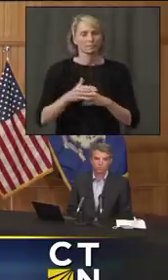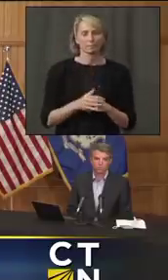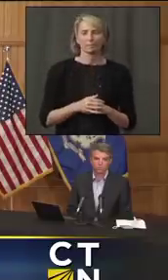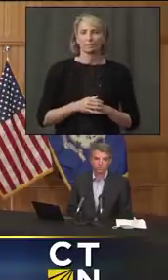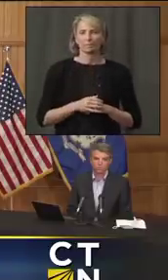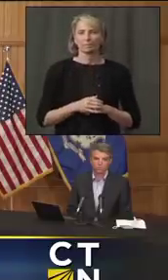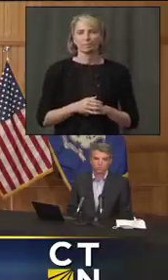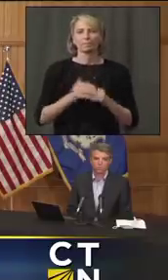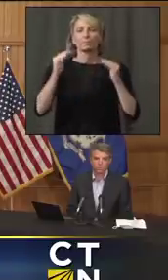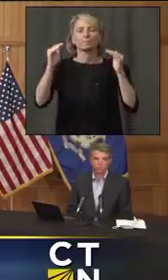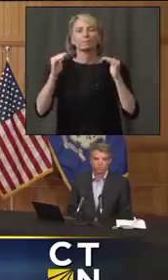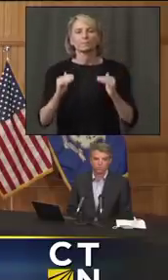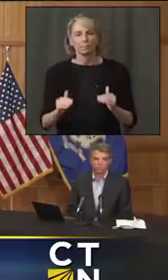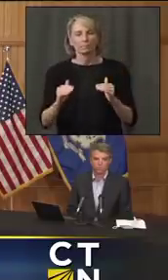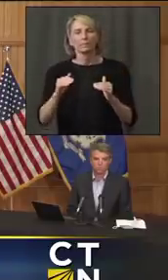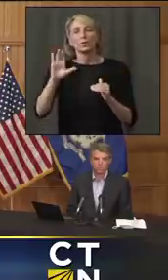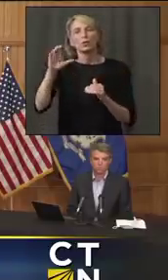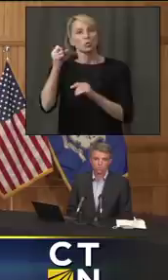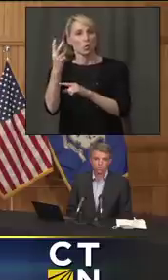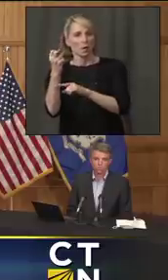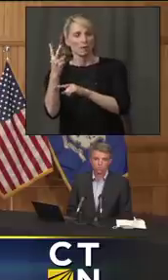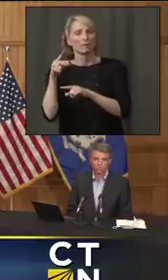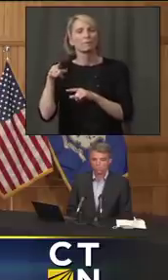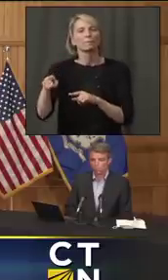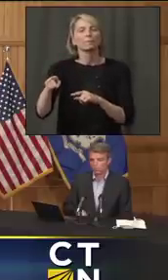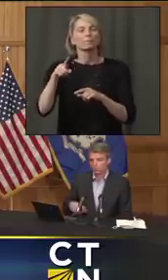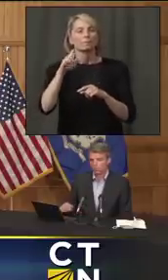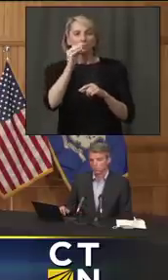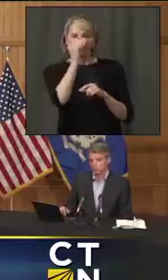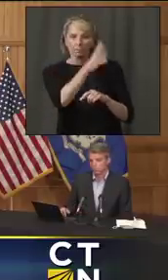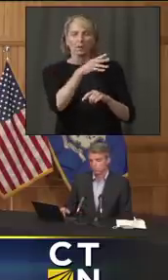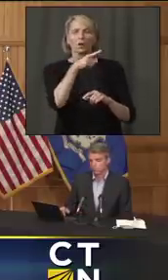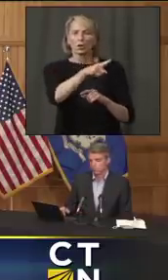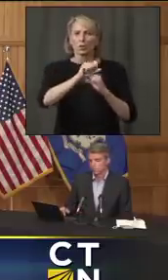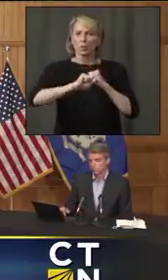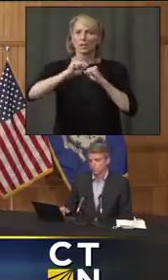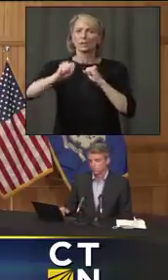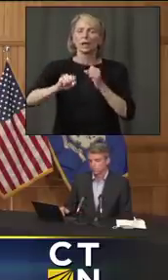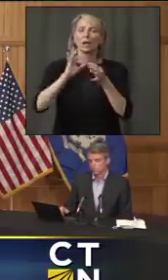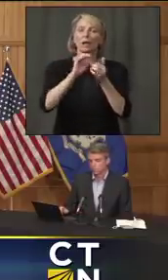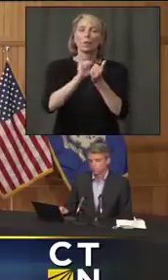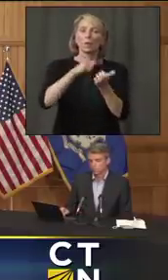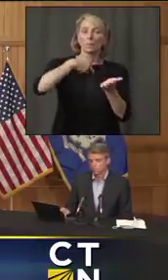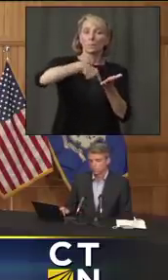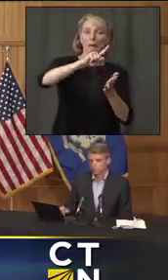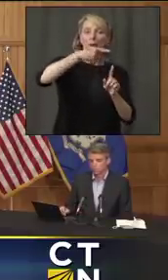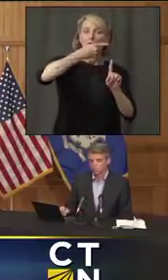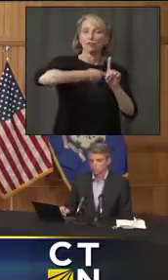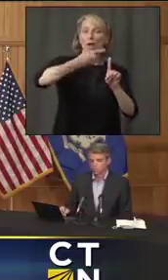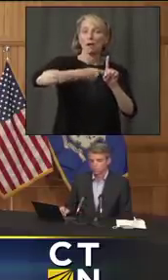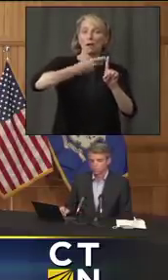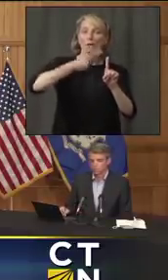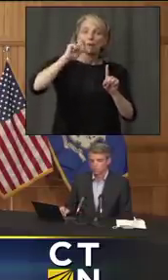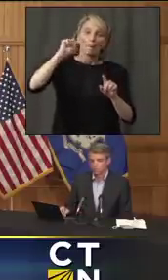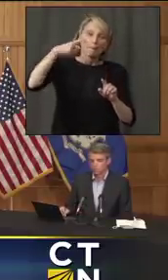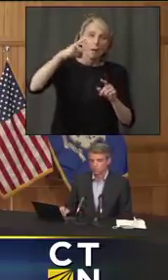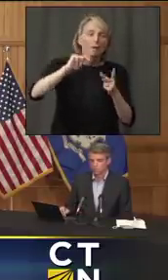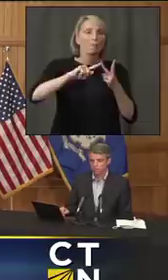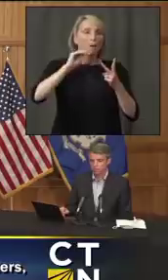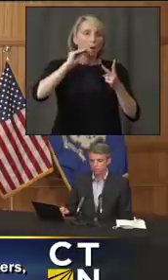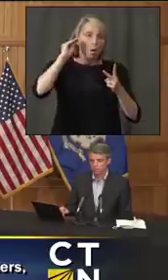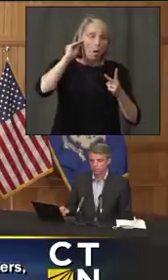Hello. The rental eviction moratorium has been extended, but I'm speaking to people who represent tenants who